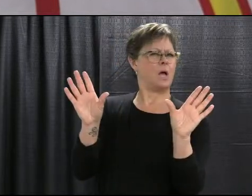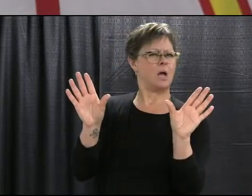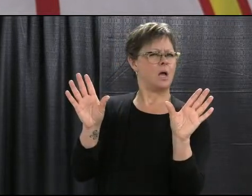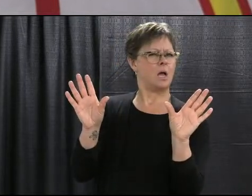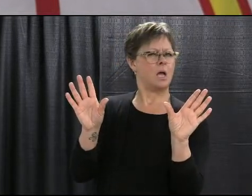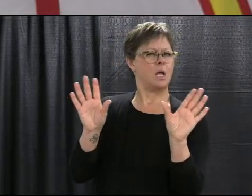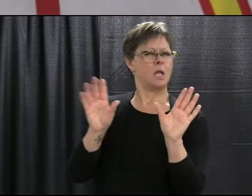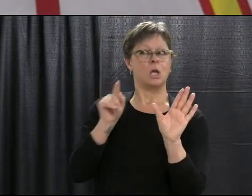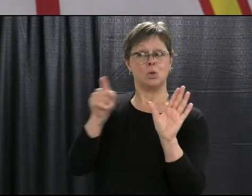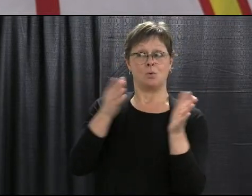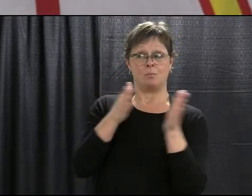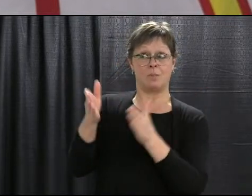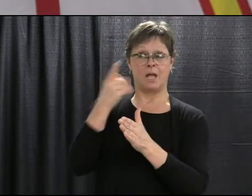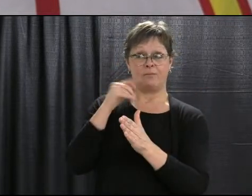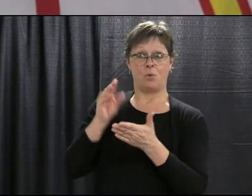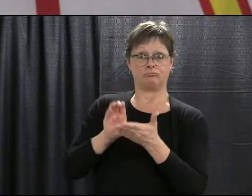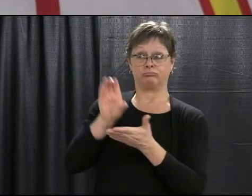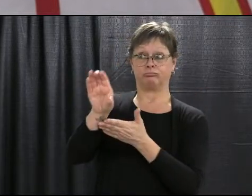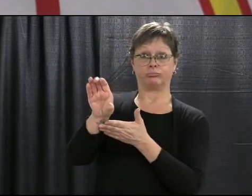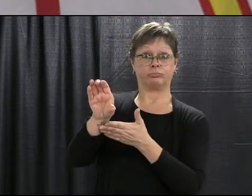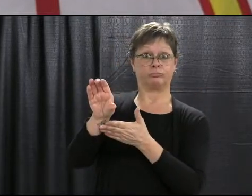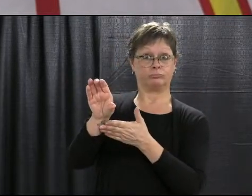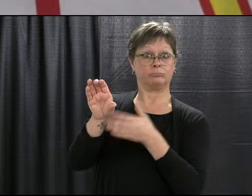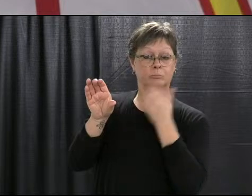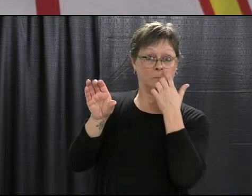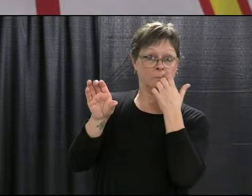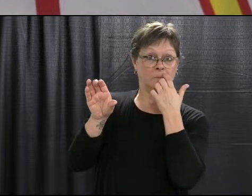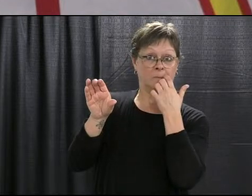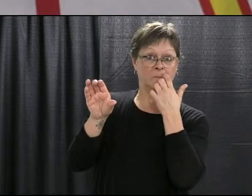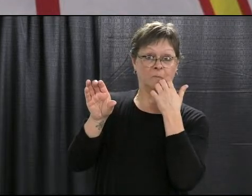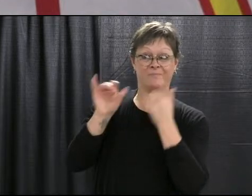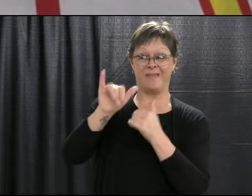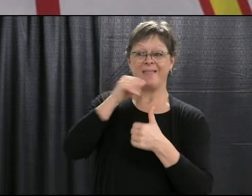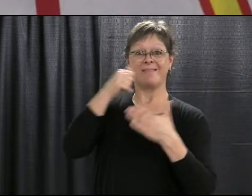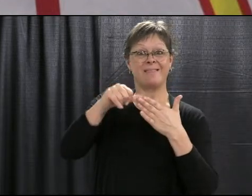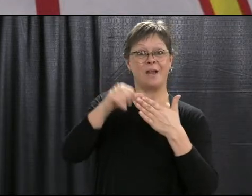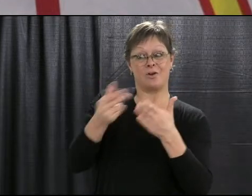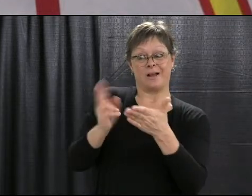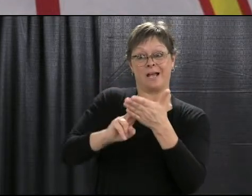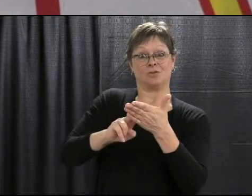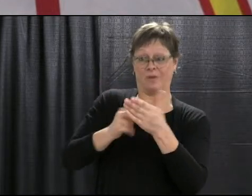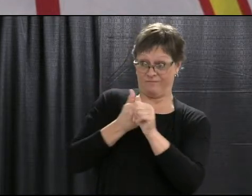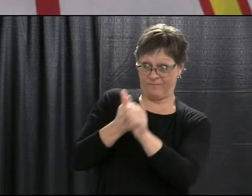on whether or not the letter of these contracts were followed.